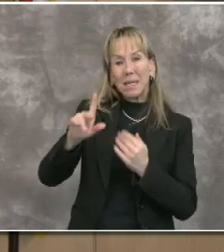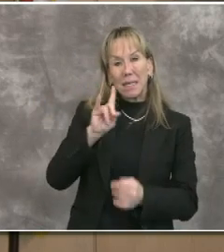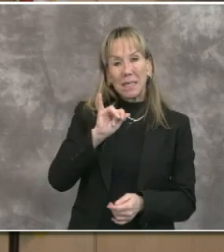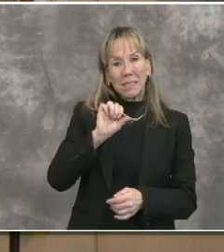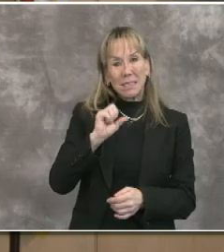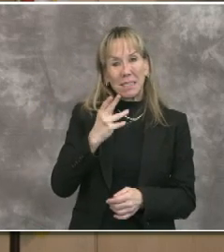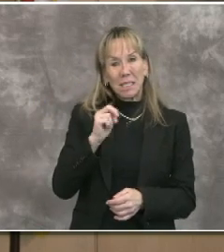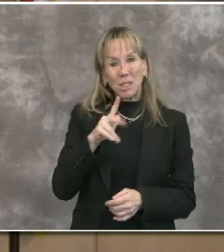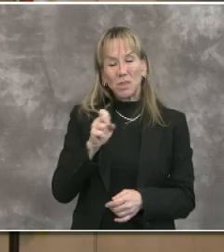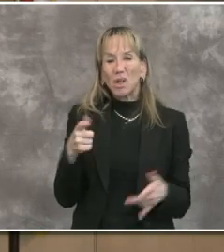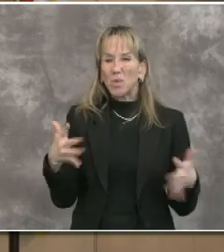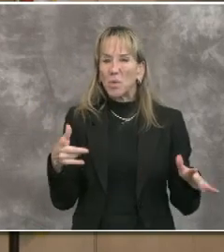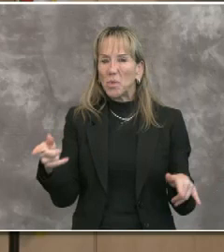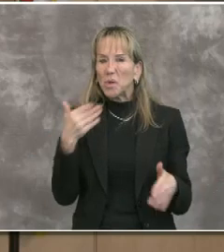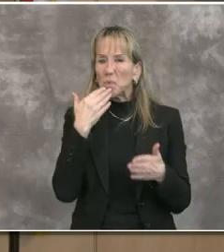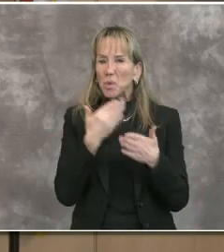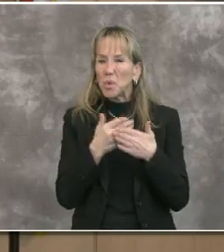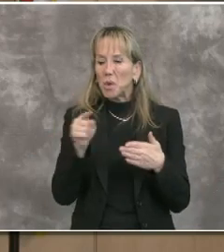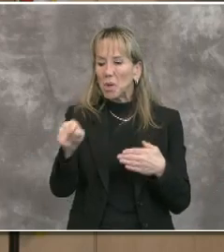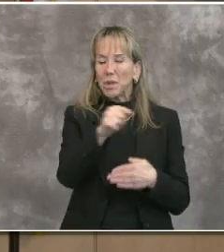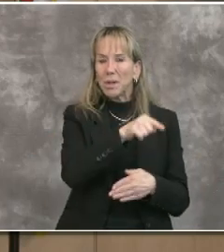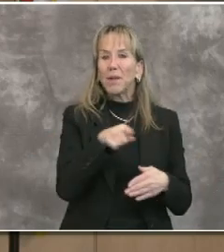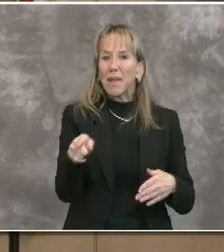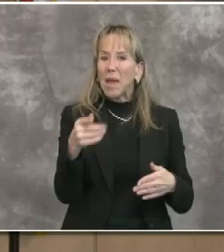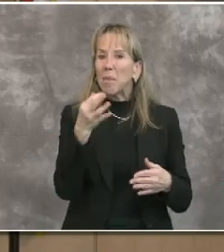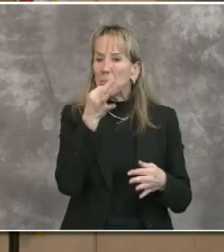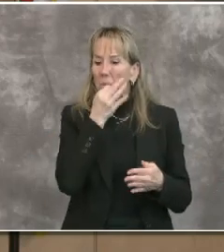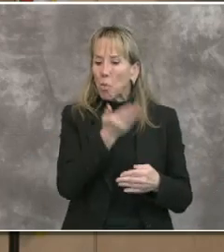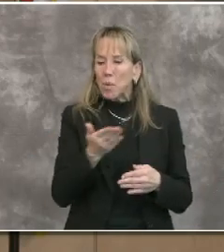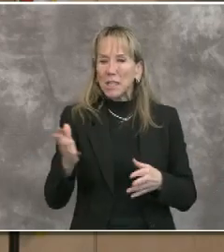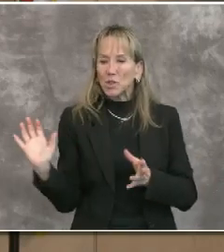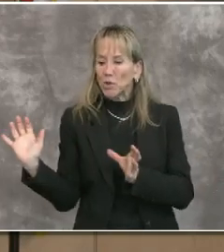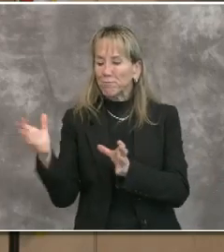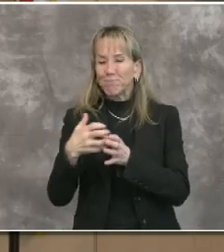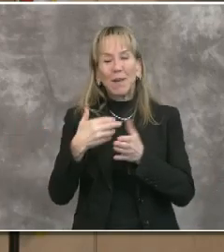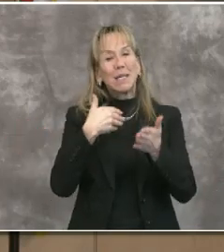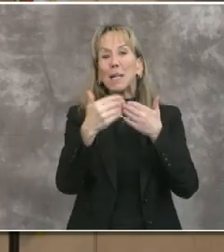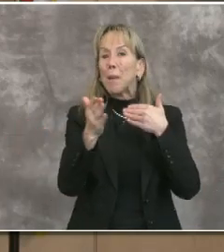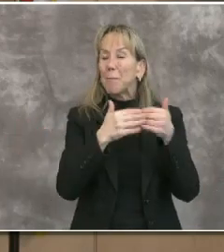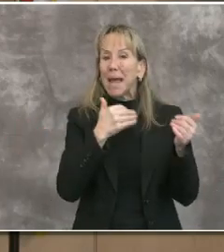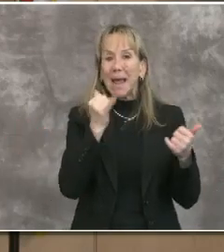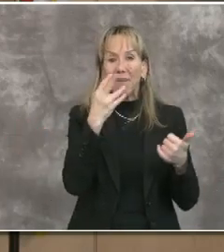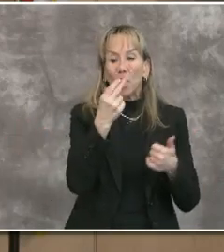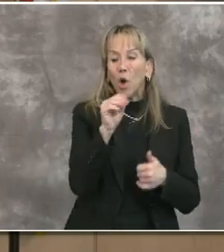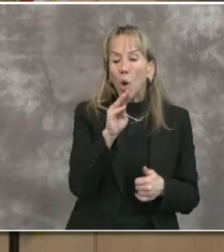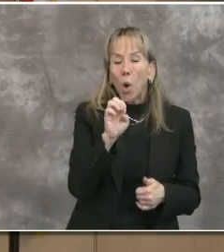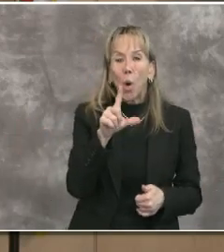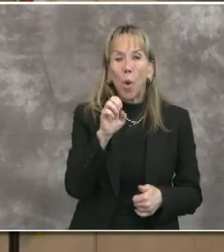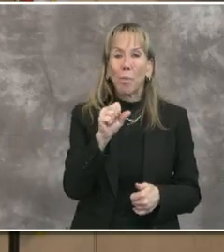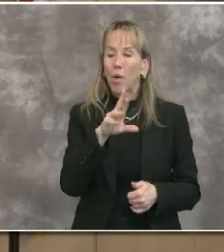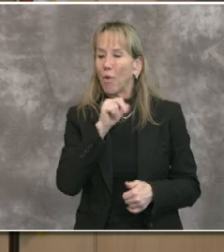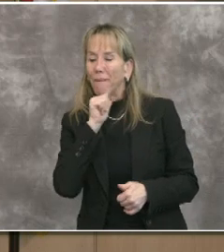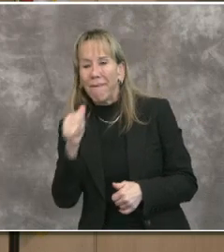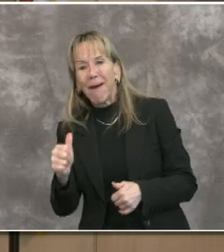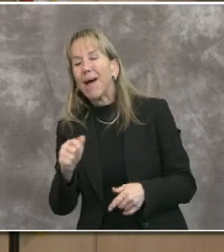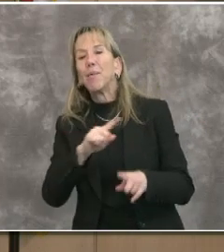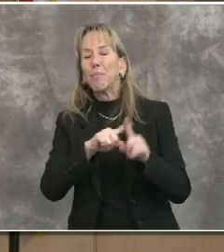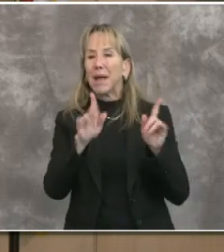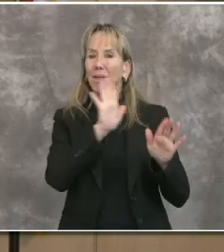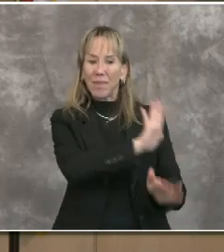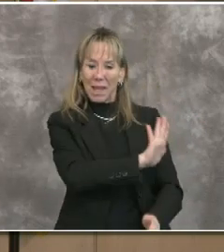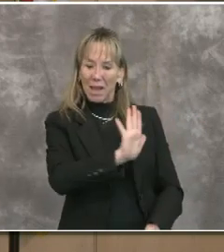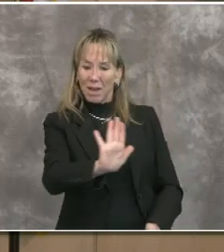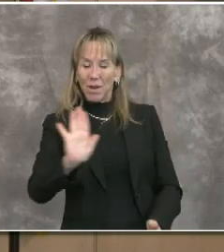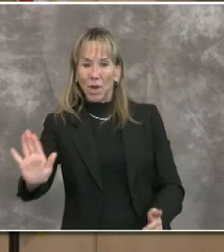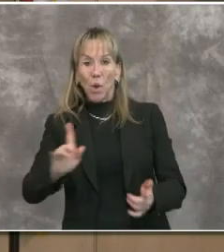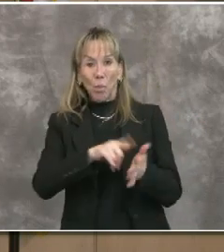resources that need to be brought to bear to care for really anybody, regardless of their status. And homeless individuals have specific needs that our